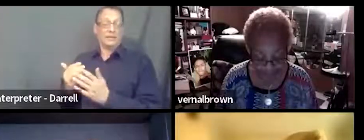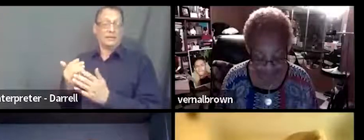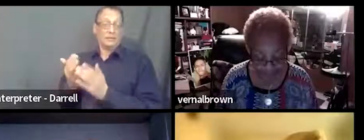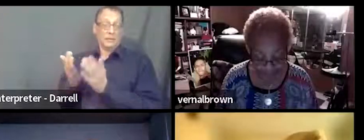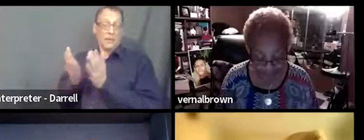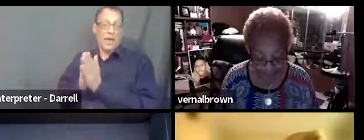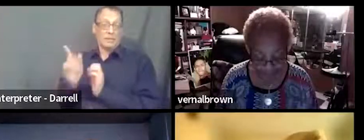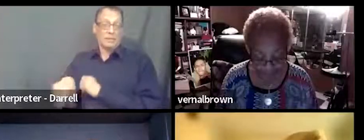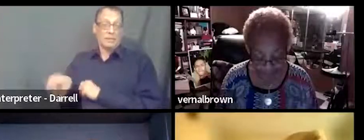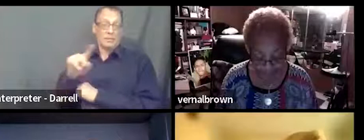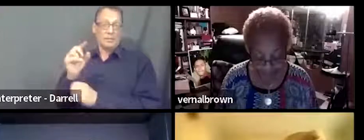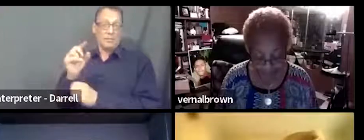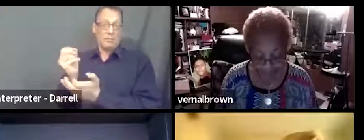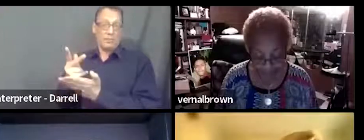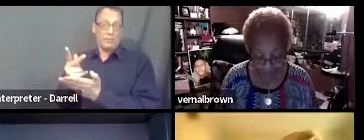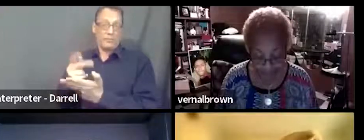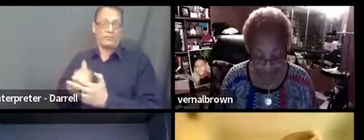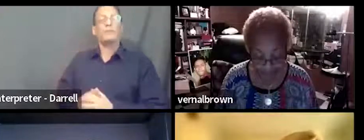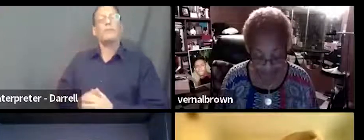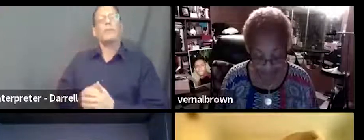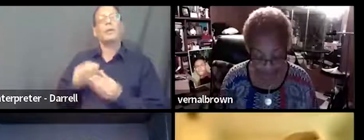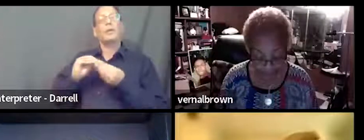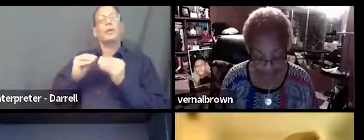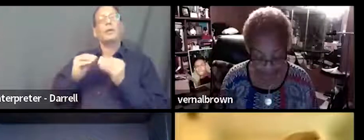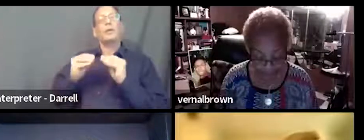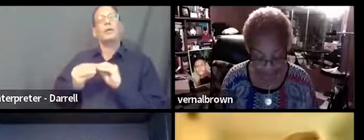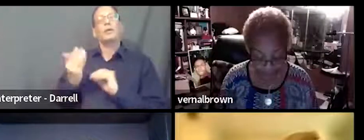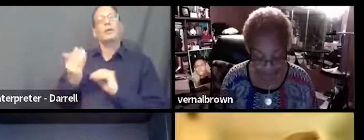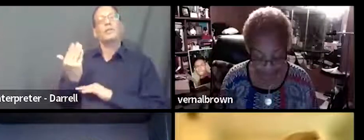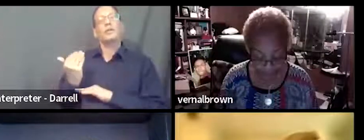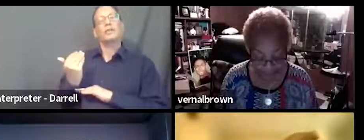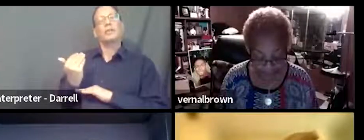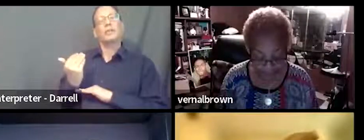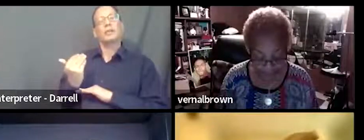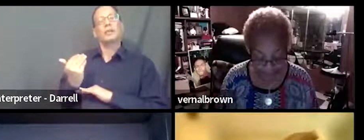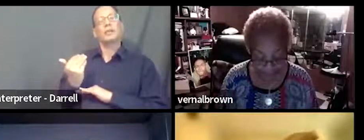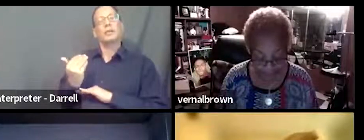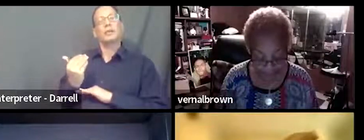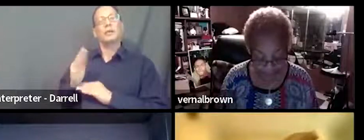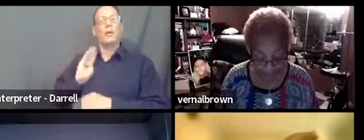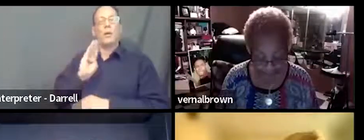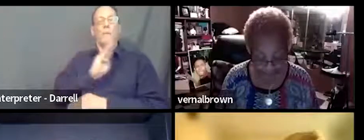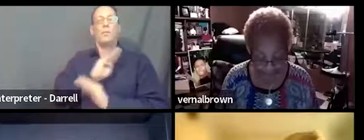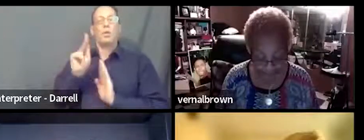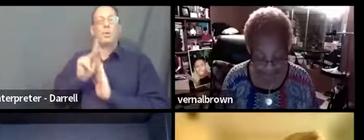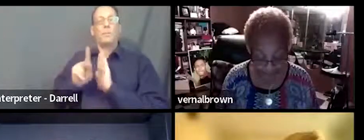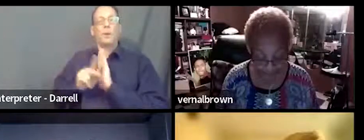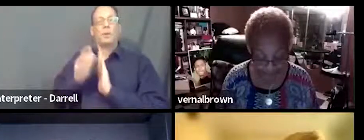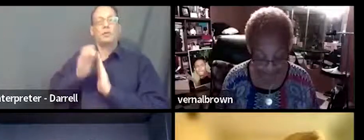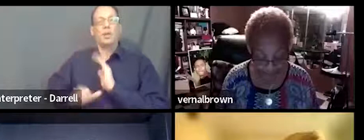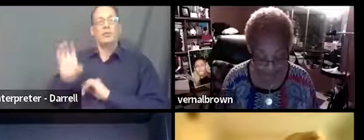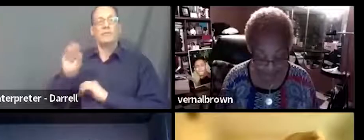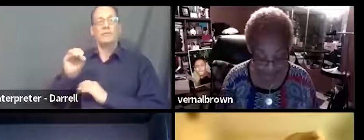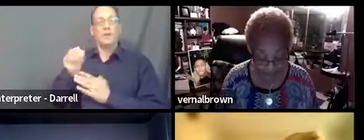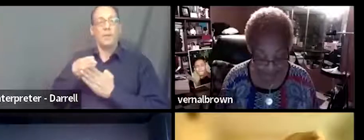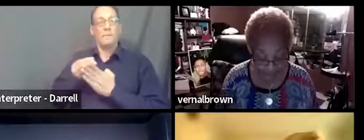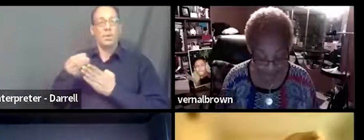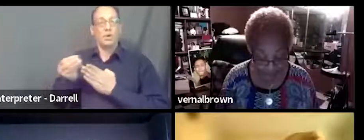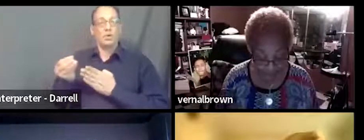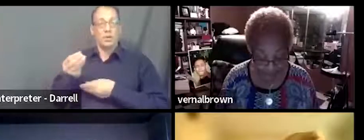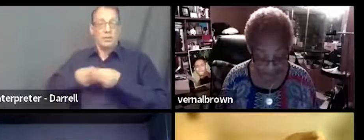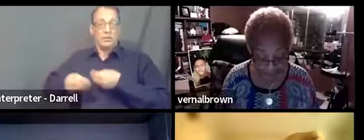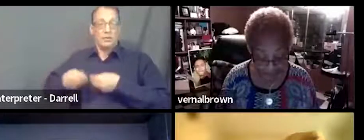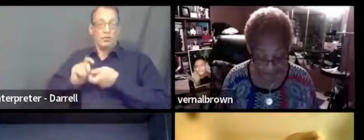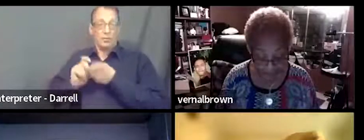approval. Item 15, Collected Board Policies, Chapter 50, Purchasing Revisions, Resolution